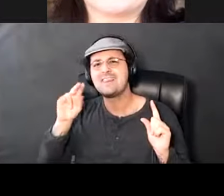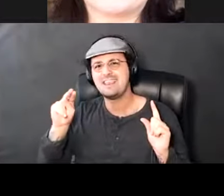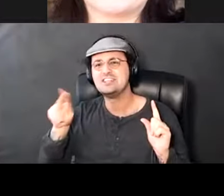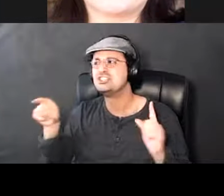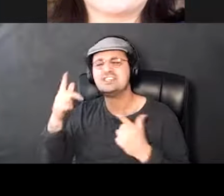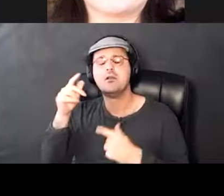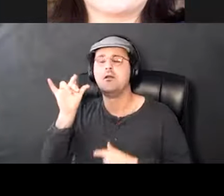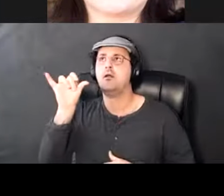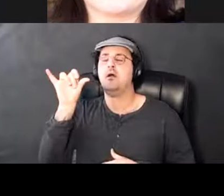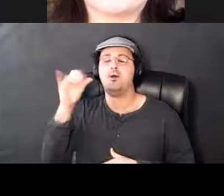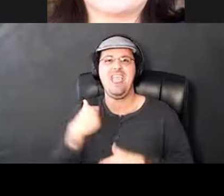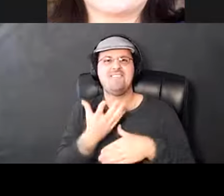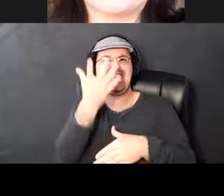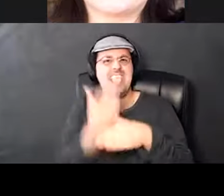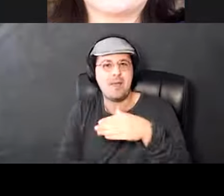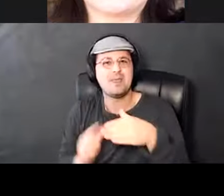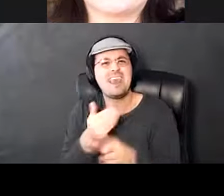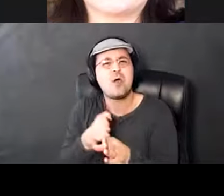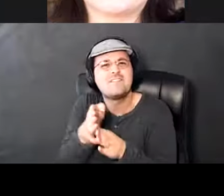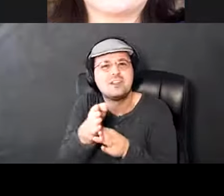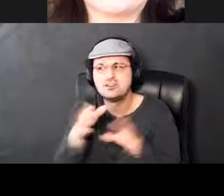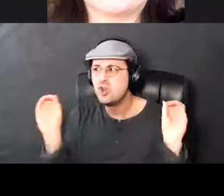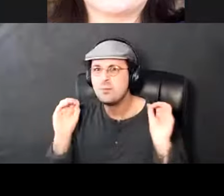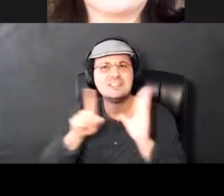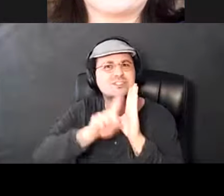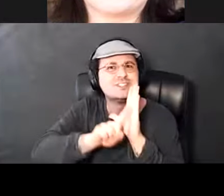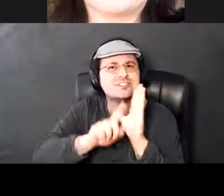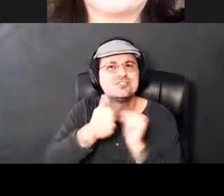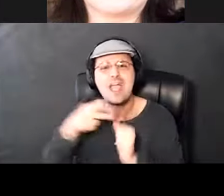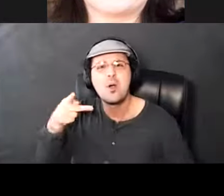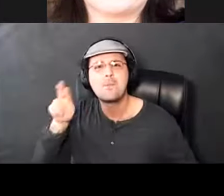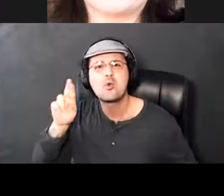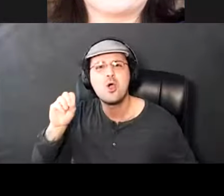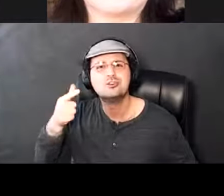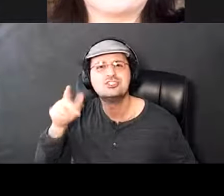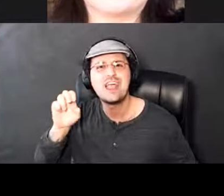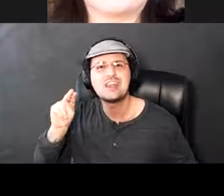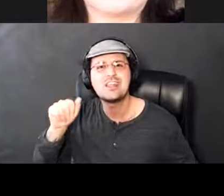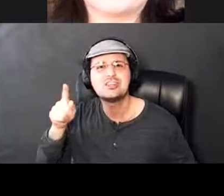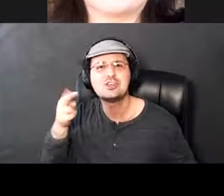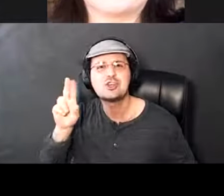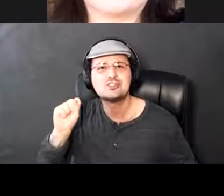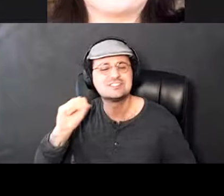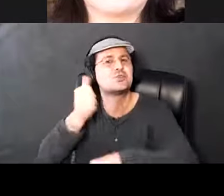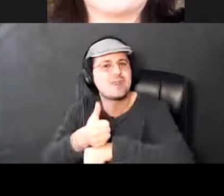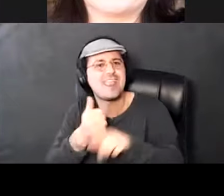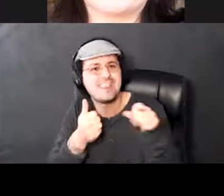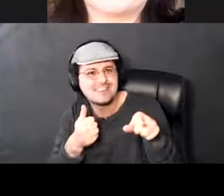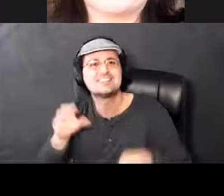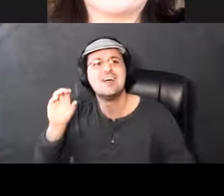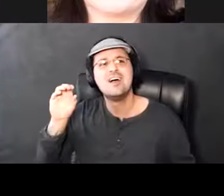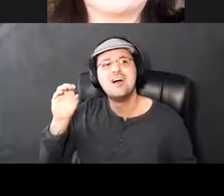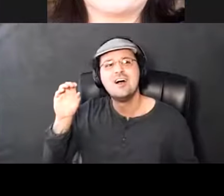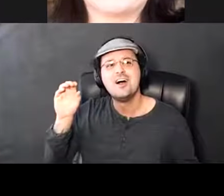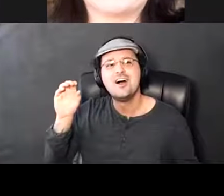field where nobody was really looking at how progenitors decide to make oligodendrocytes. And Caitlin knew that in other contexts,